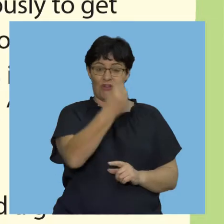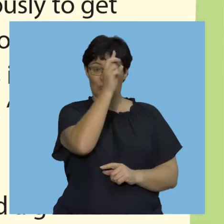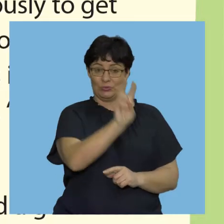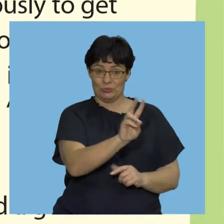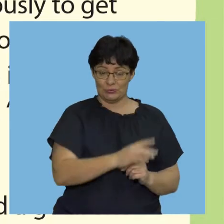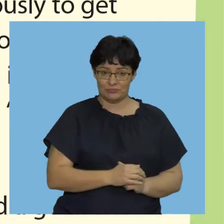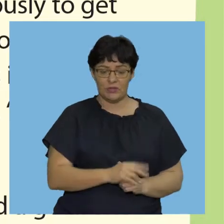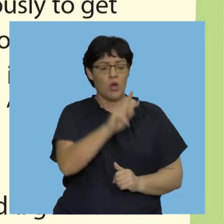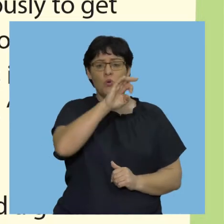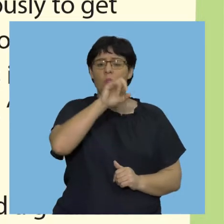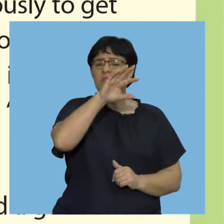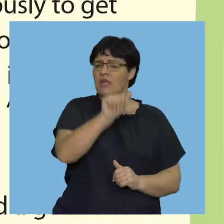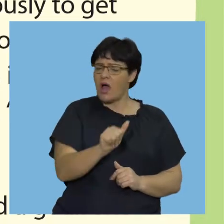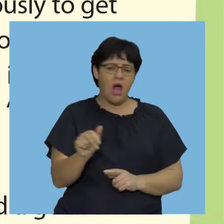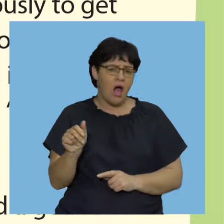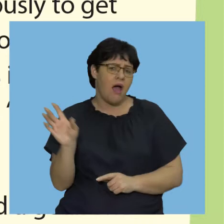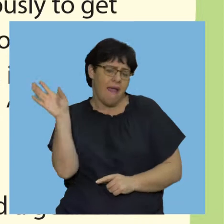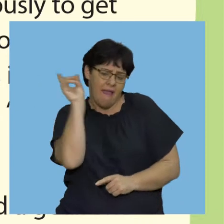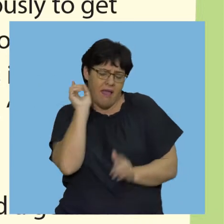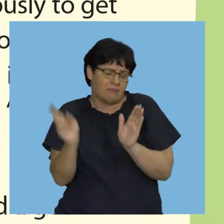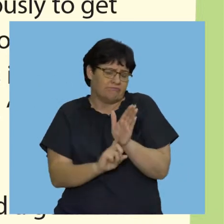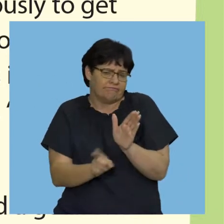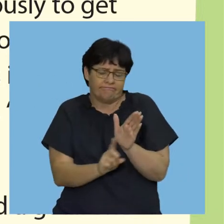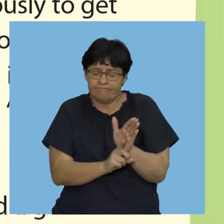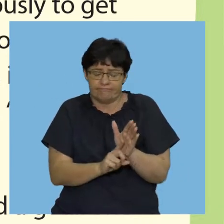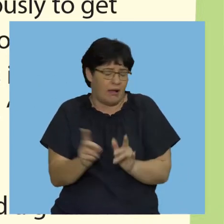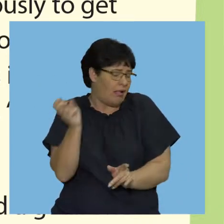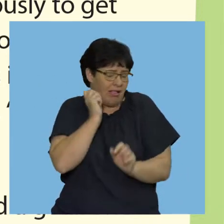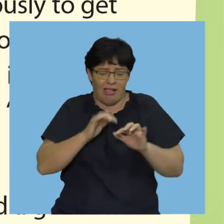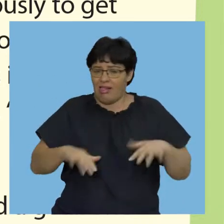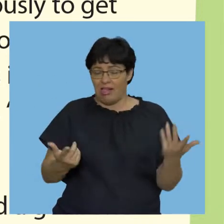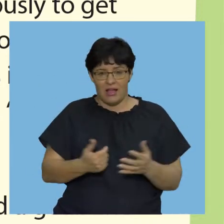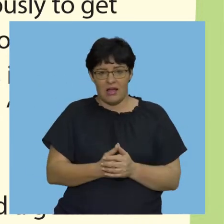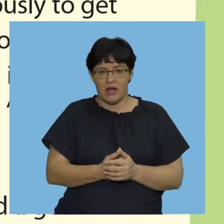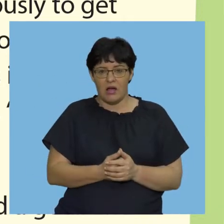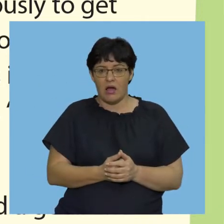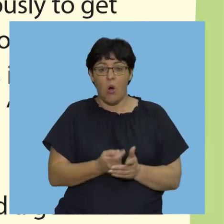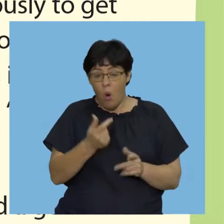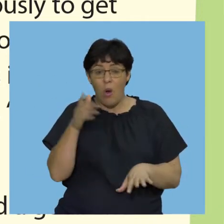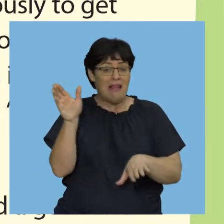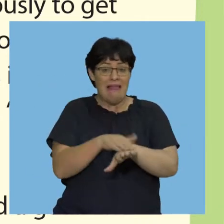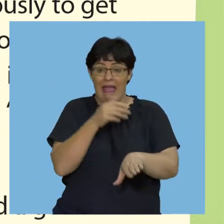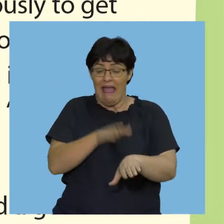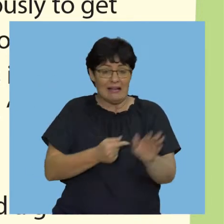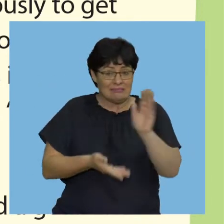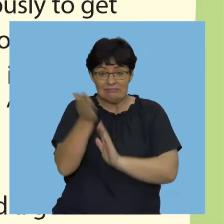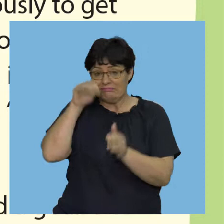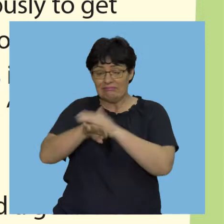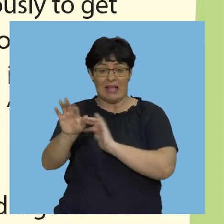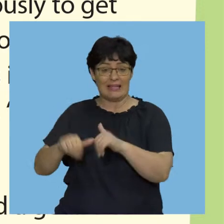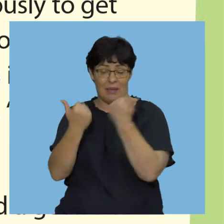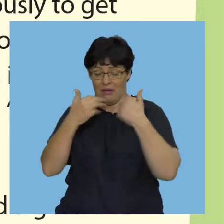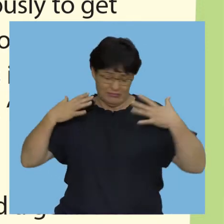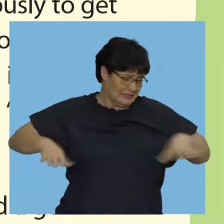paragraphs. Nomsa did not hear the alarm when it rang this morning. She was nearly late for the game.